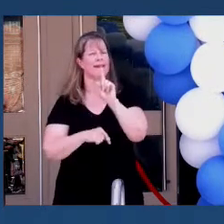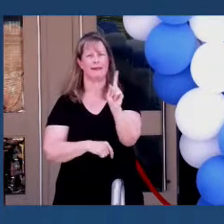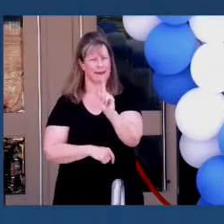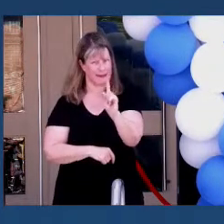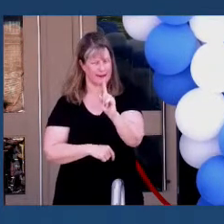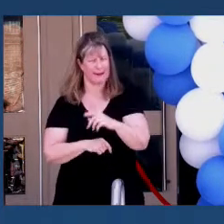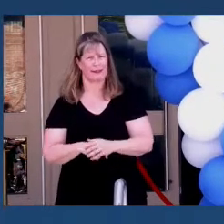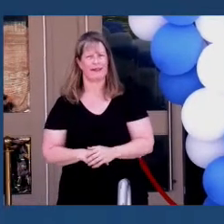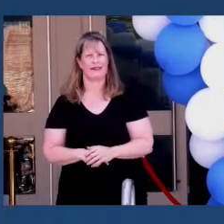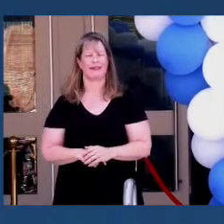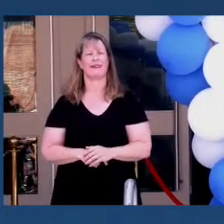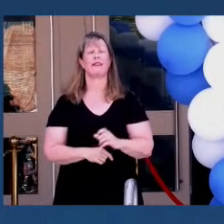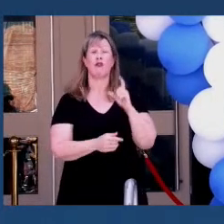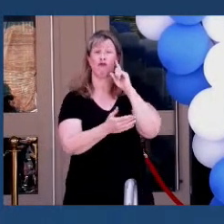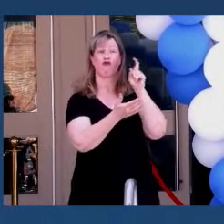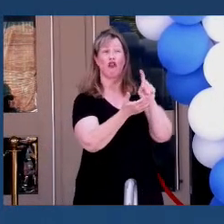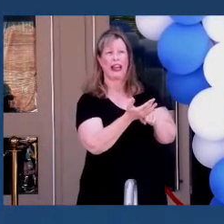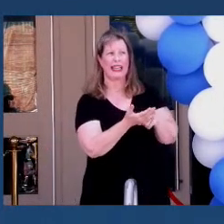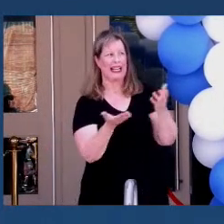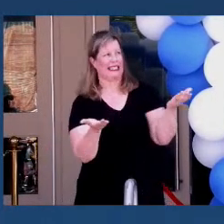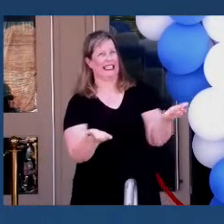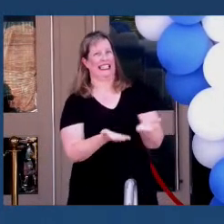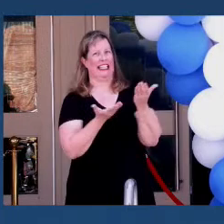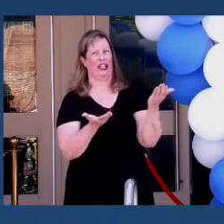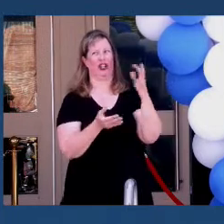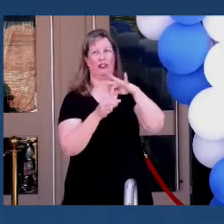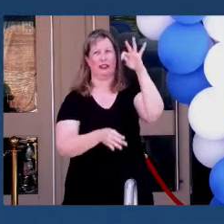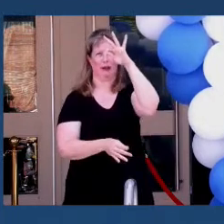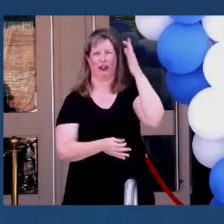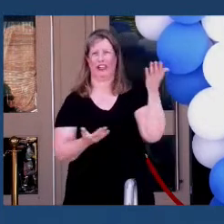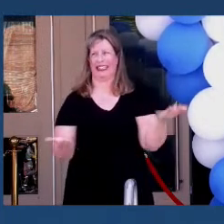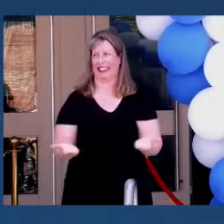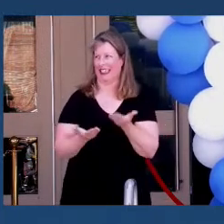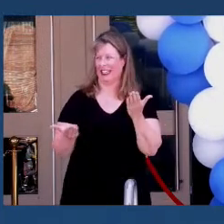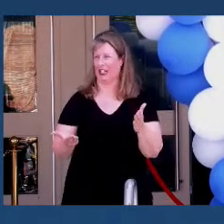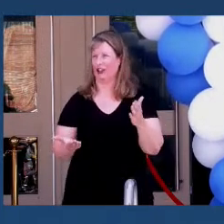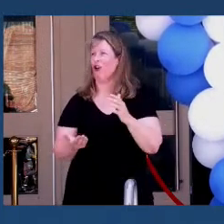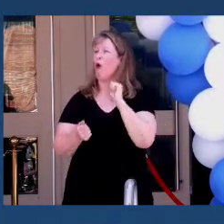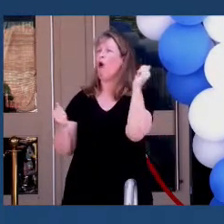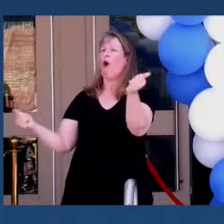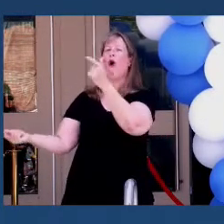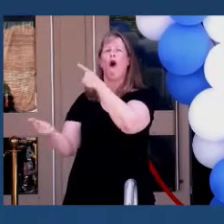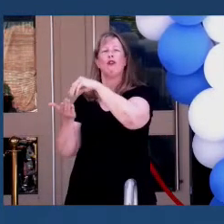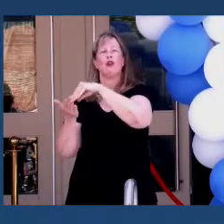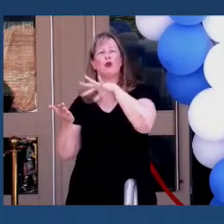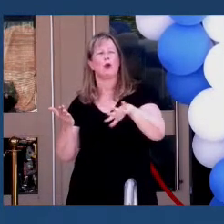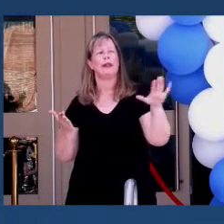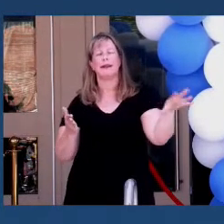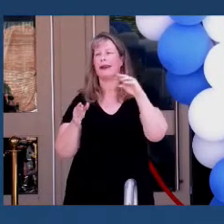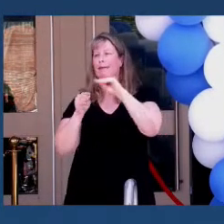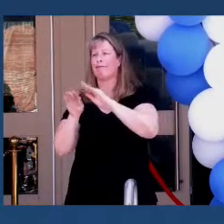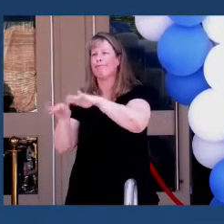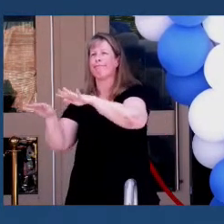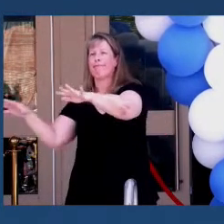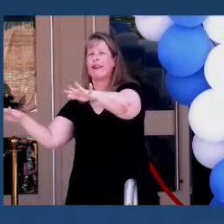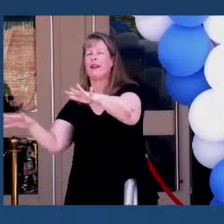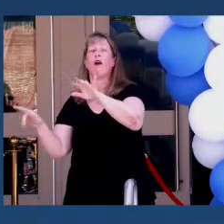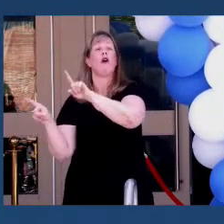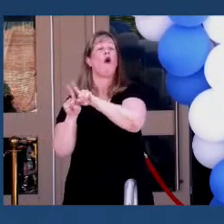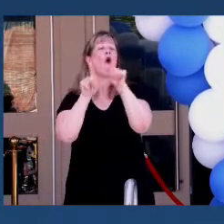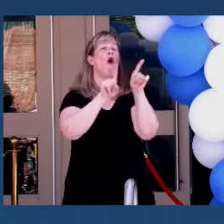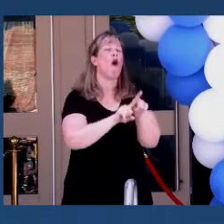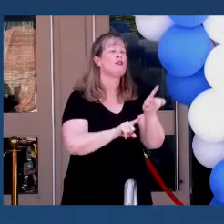just recognizing that he is here with us in the spirit of all whose lives he touched, but by telling his